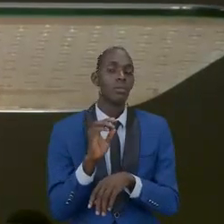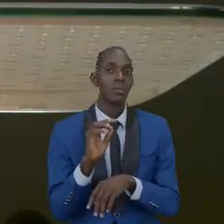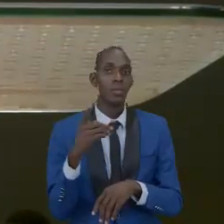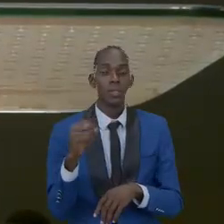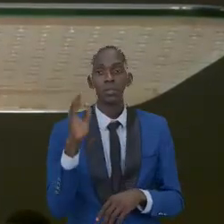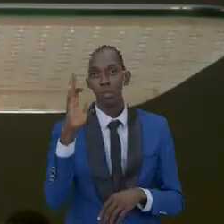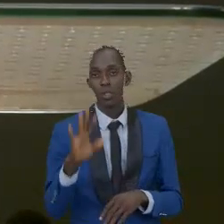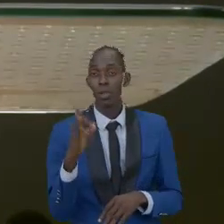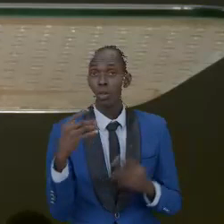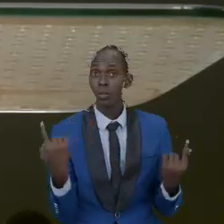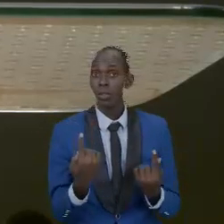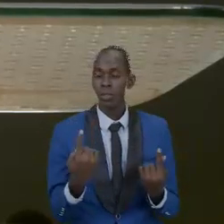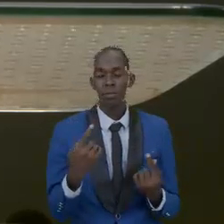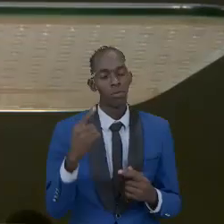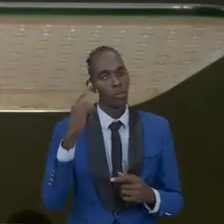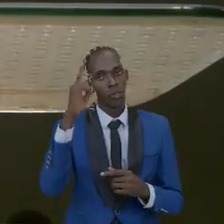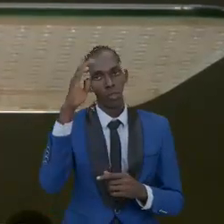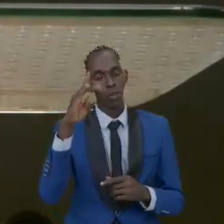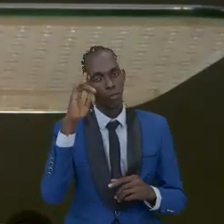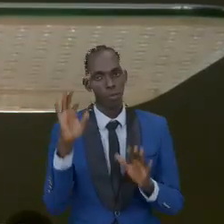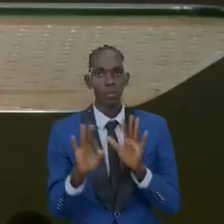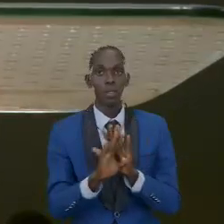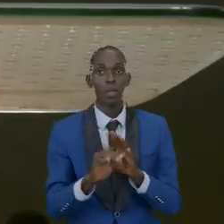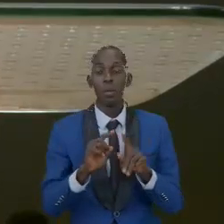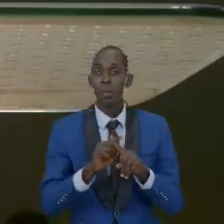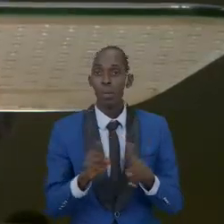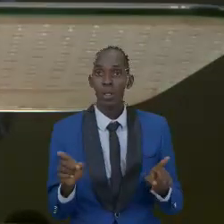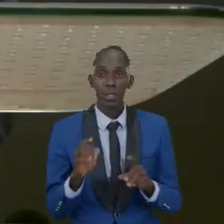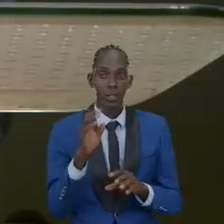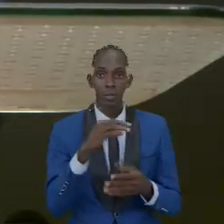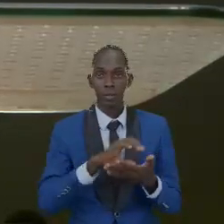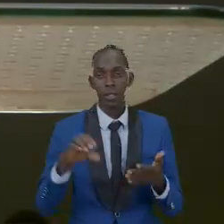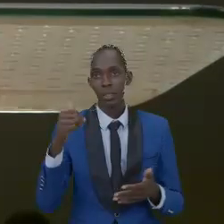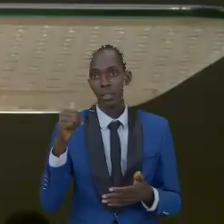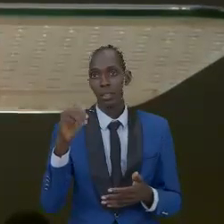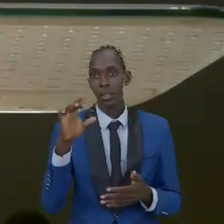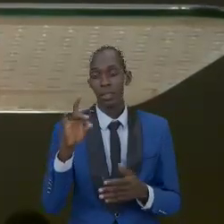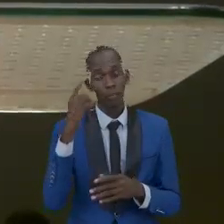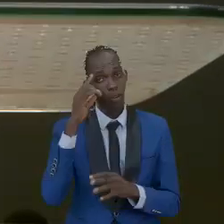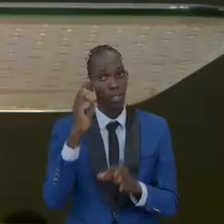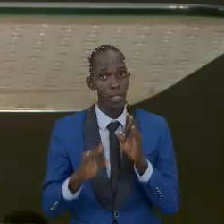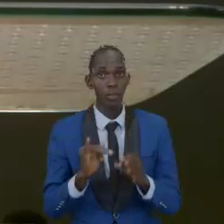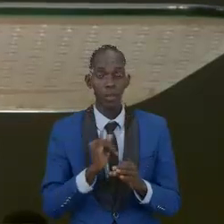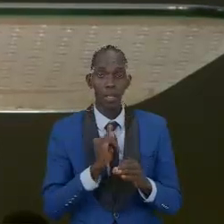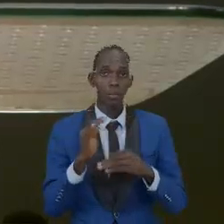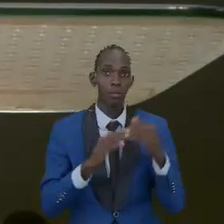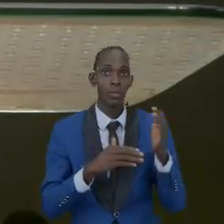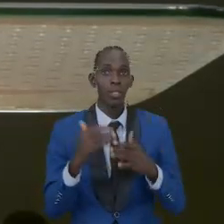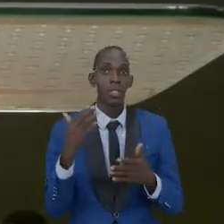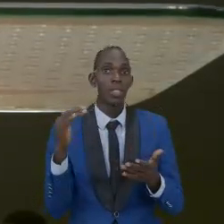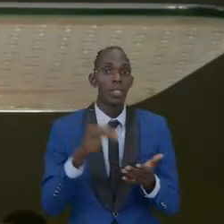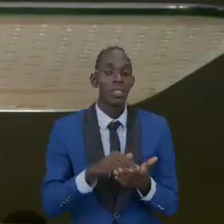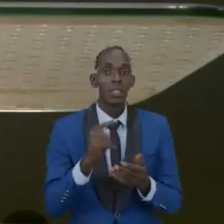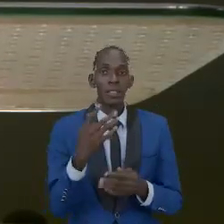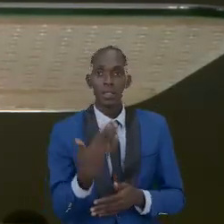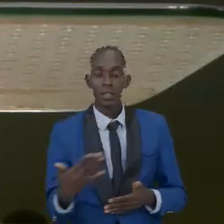God forbid. Verse 18, for if I build again the things which